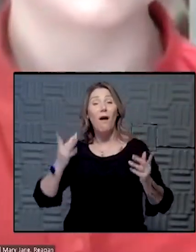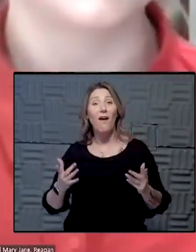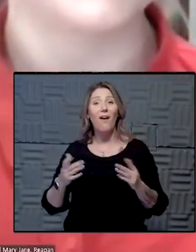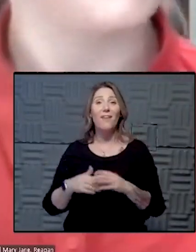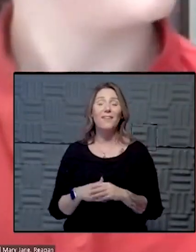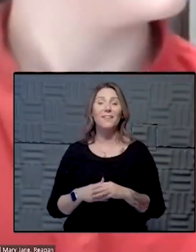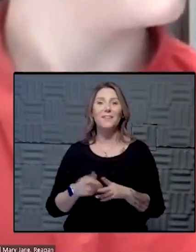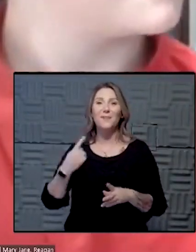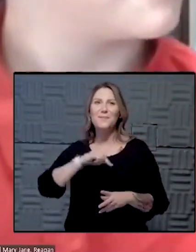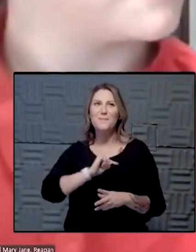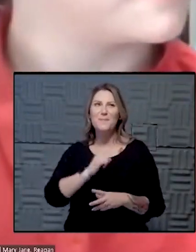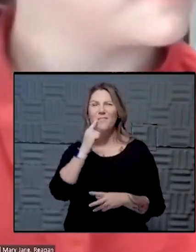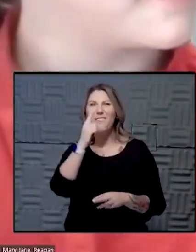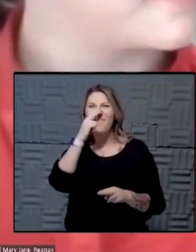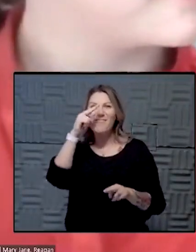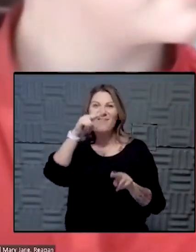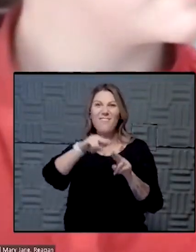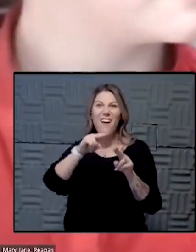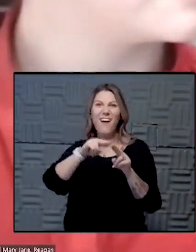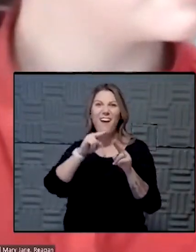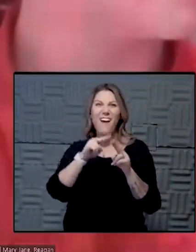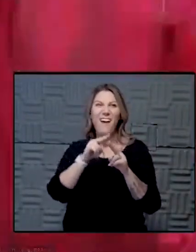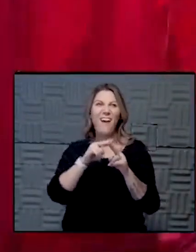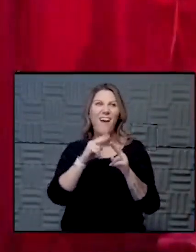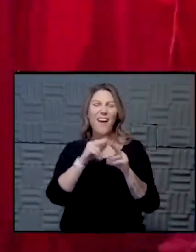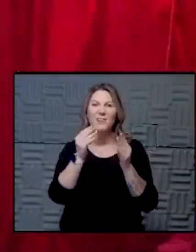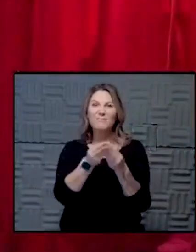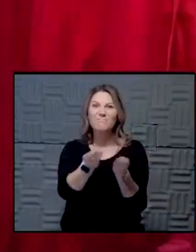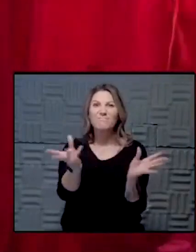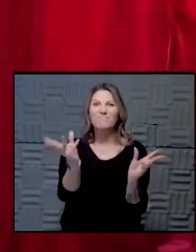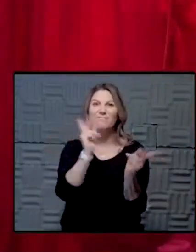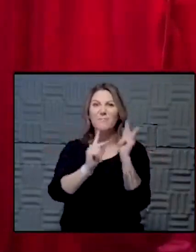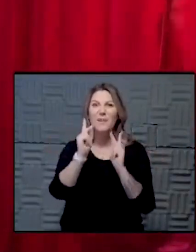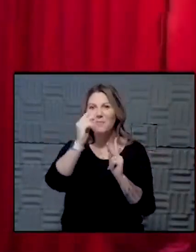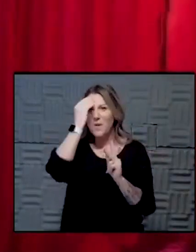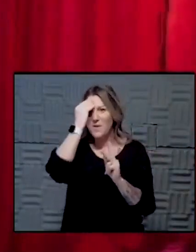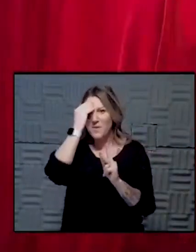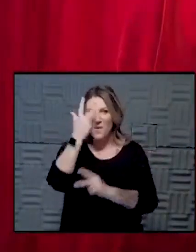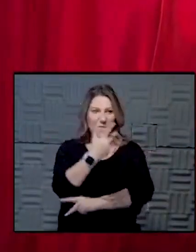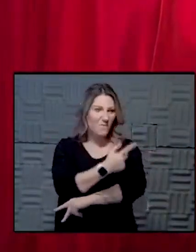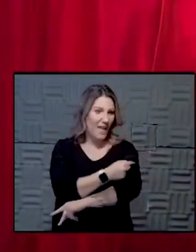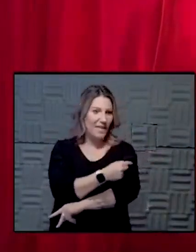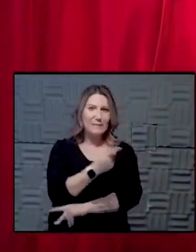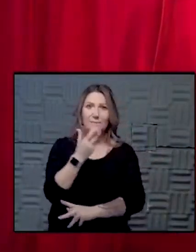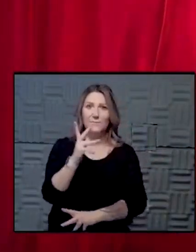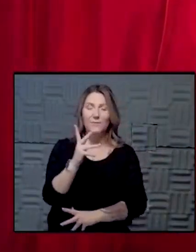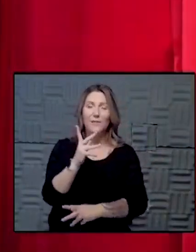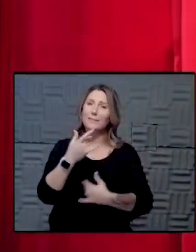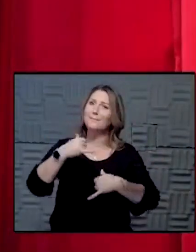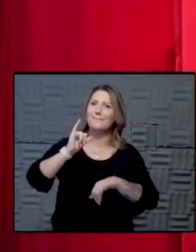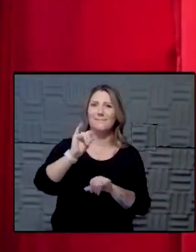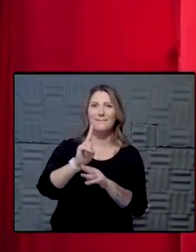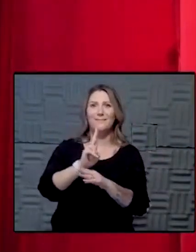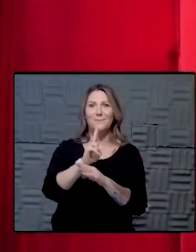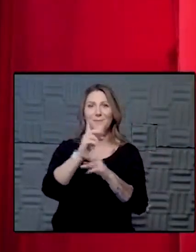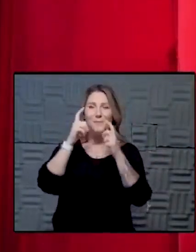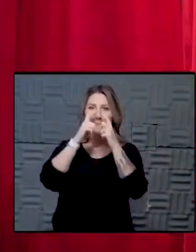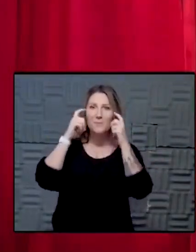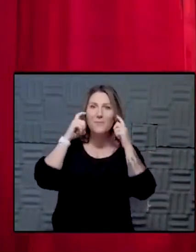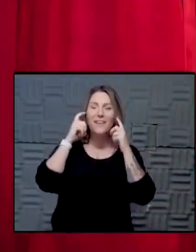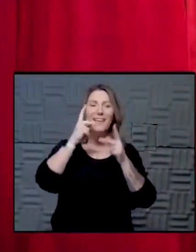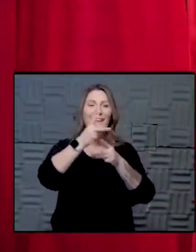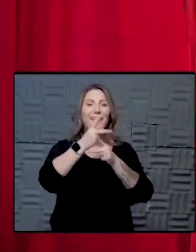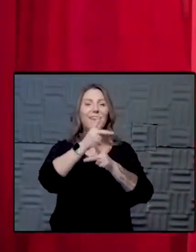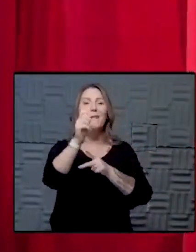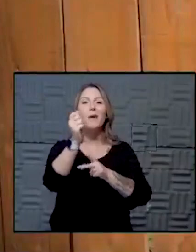thought it would be a fun way to get the word out that even after you get your vaccine, you should still wear your mask and keep other people safe from